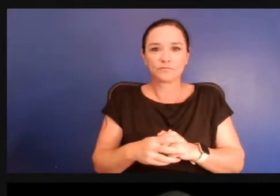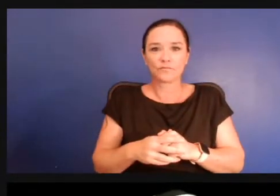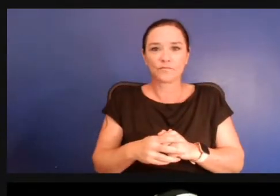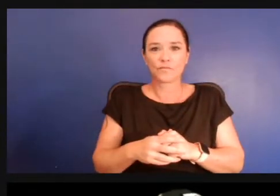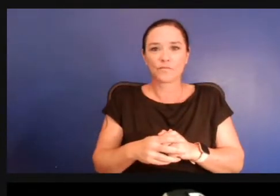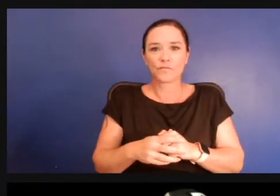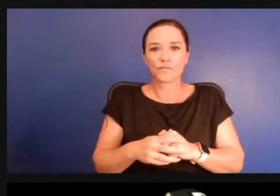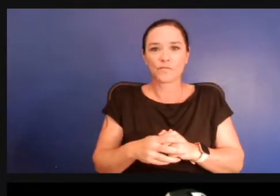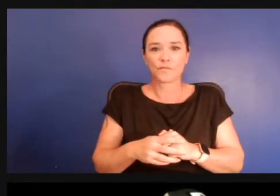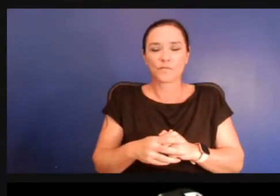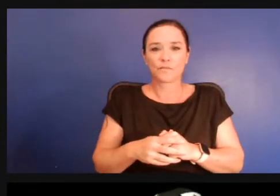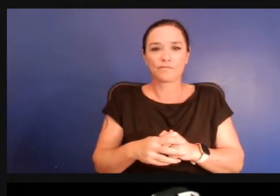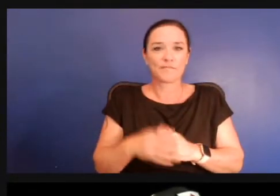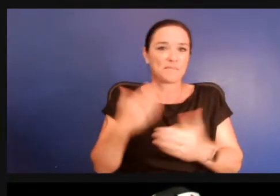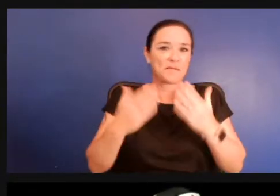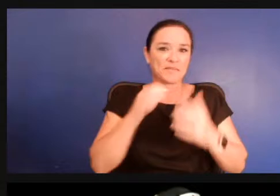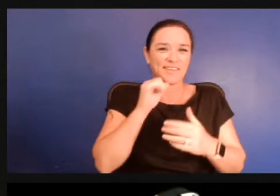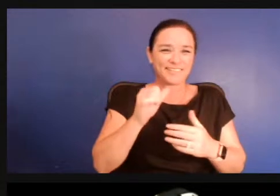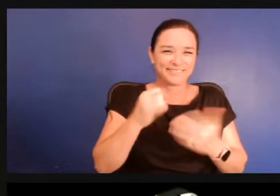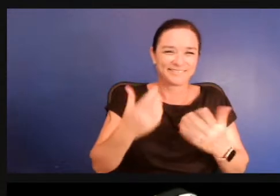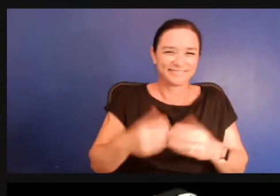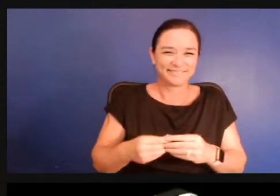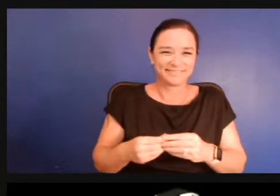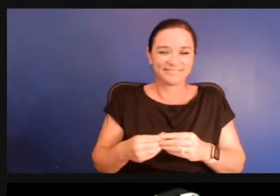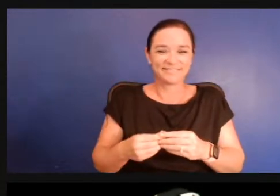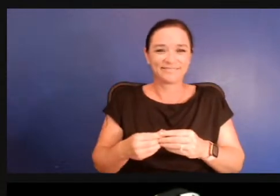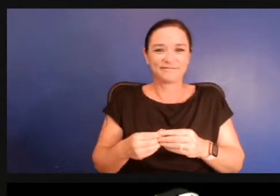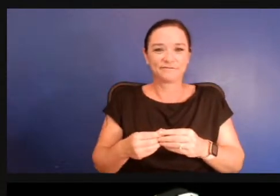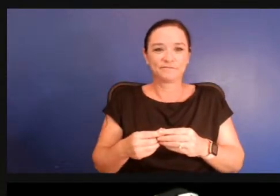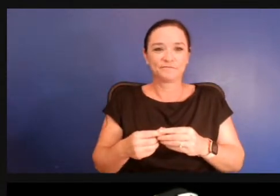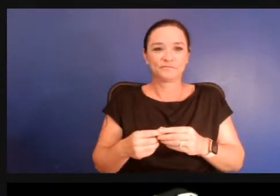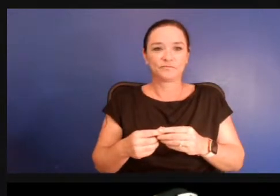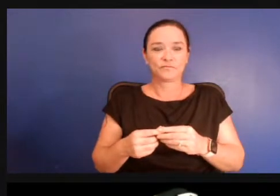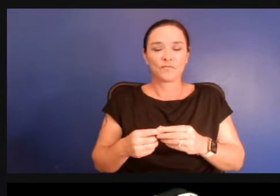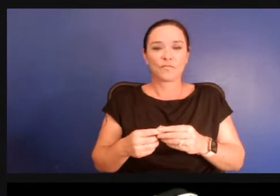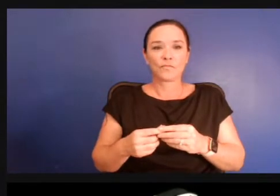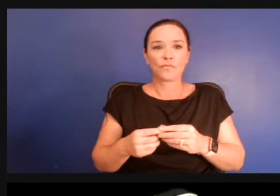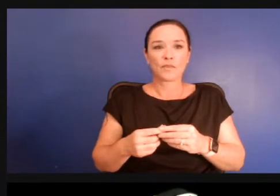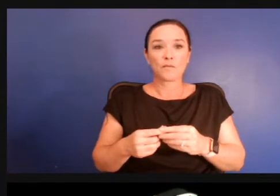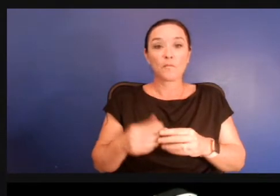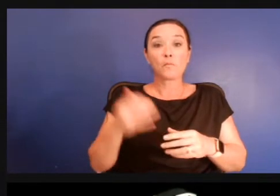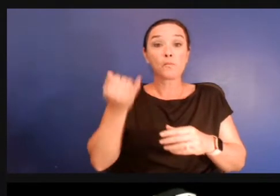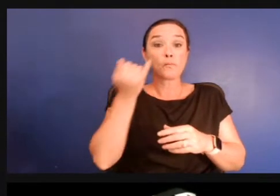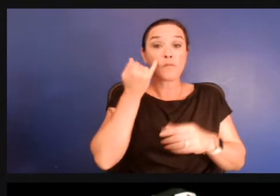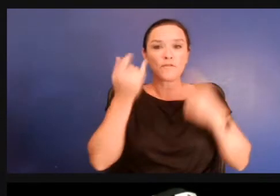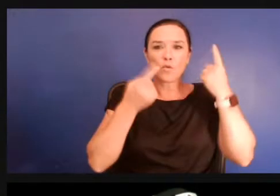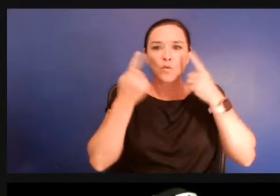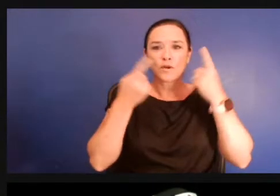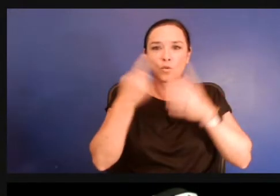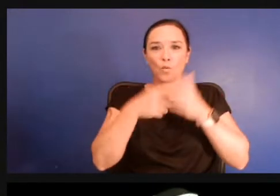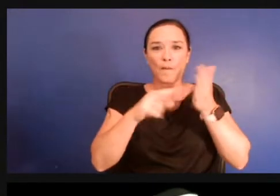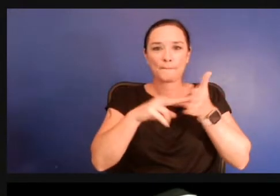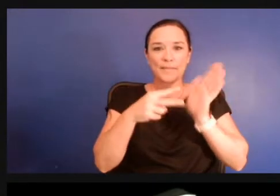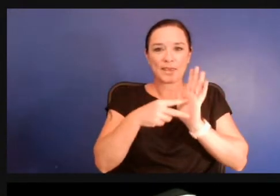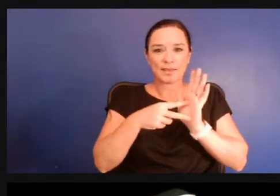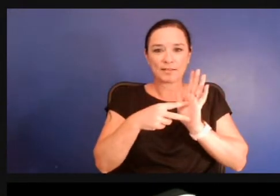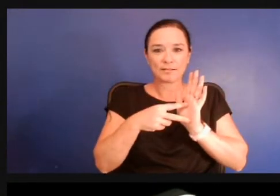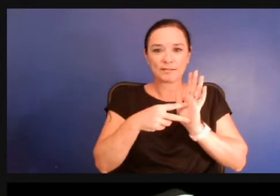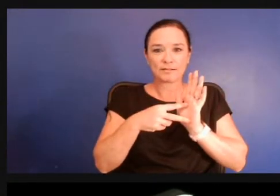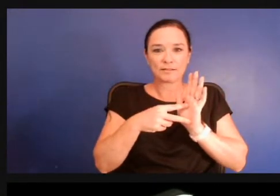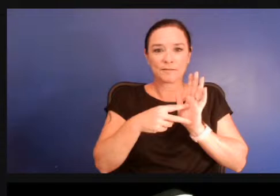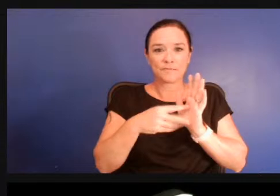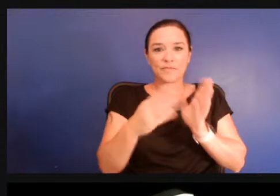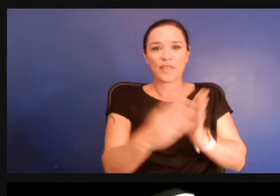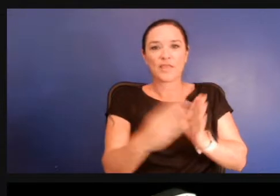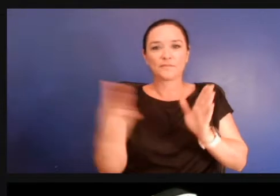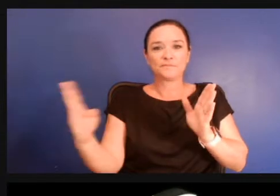Right there, oh, maybe not. Keep it going there. So in case you're wondering what this means, here is the